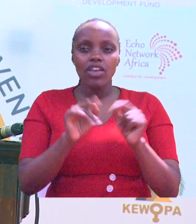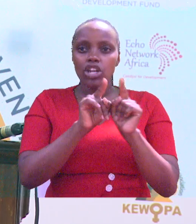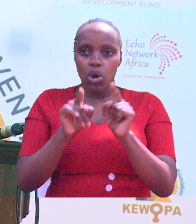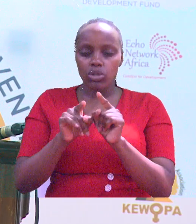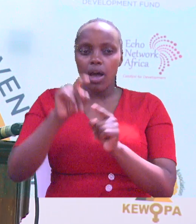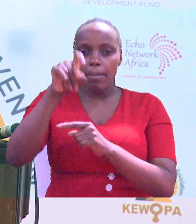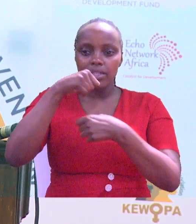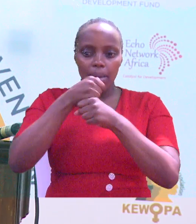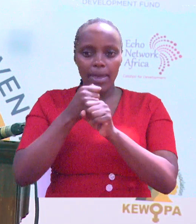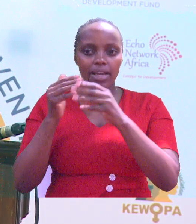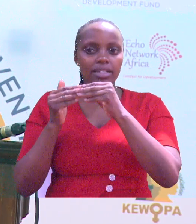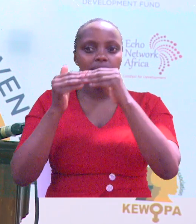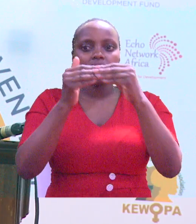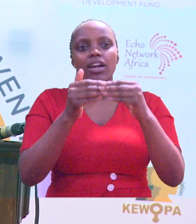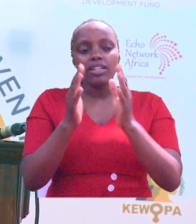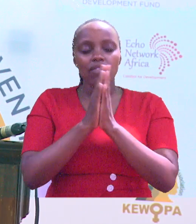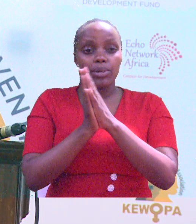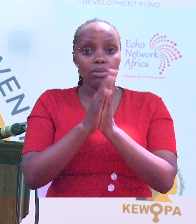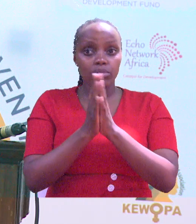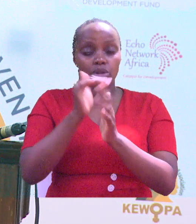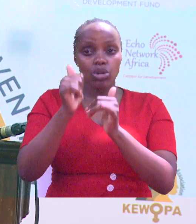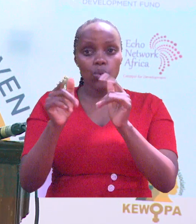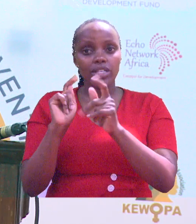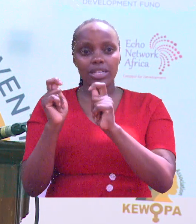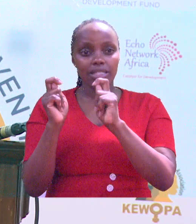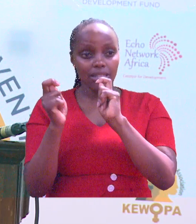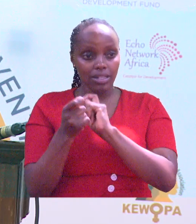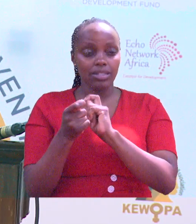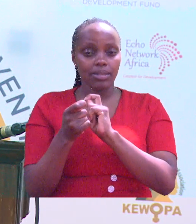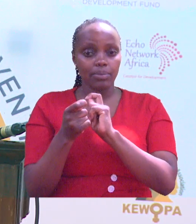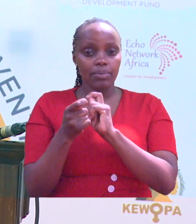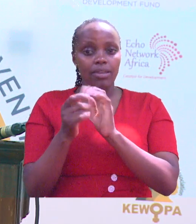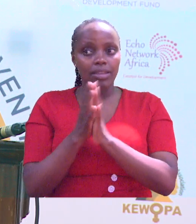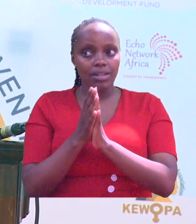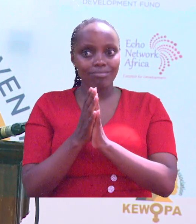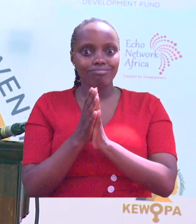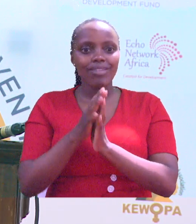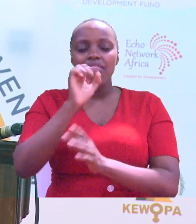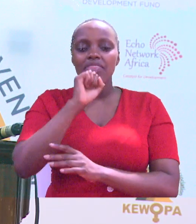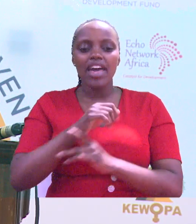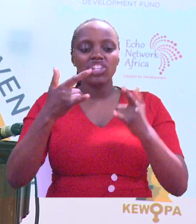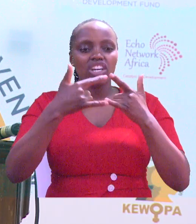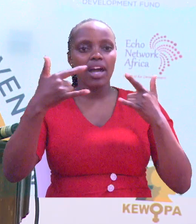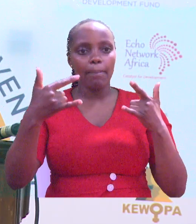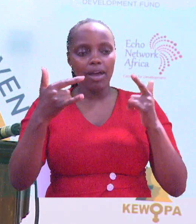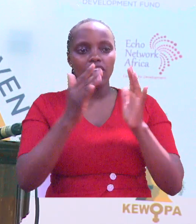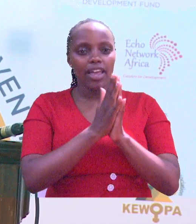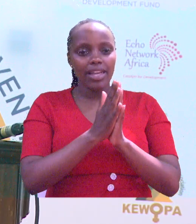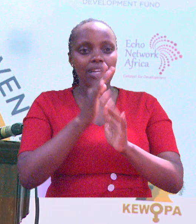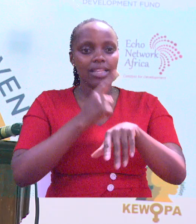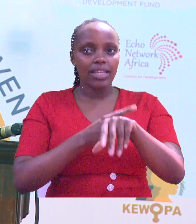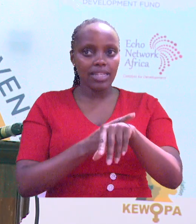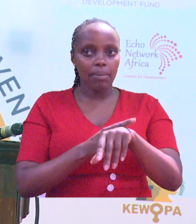must shape a leadership narrative that transcends the age gap and